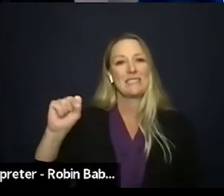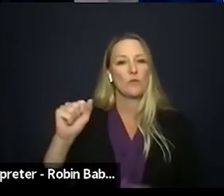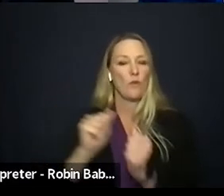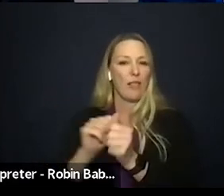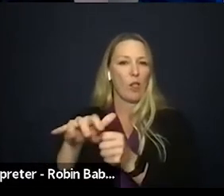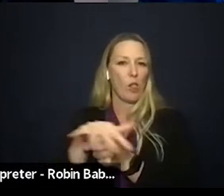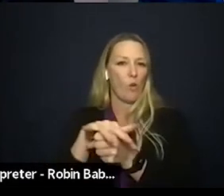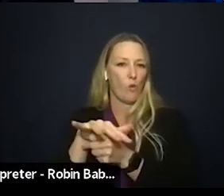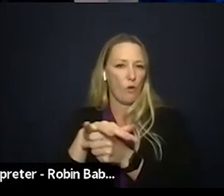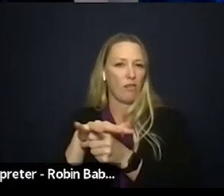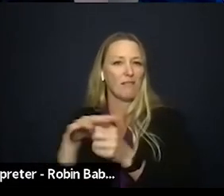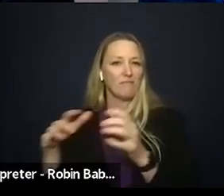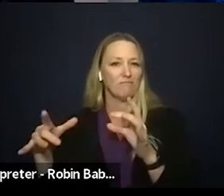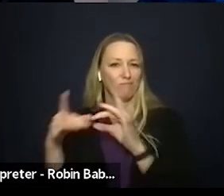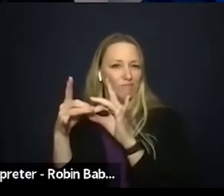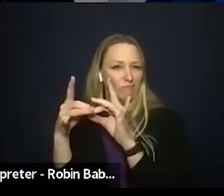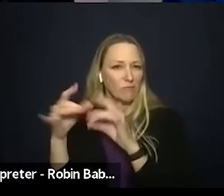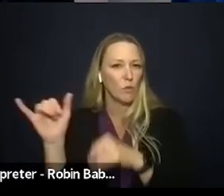slide